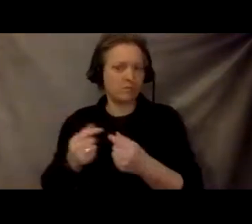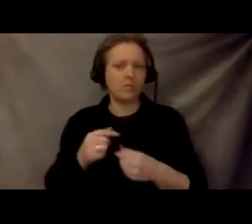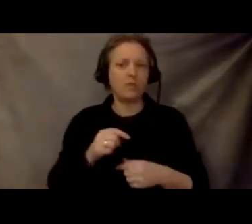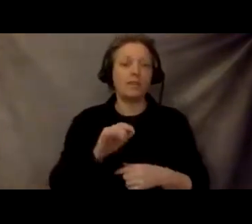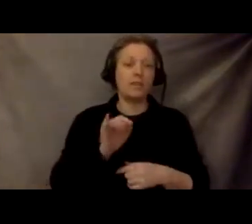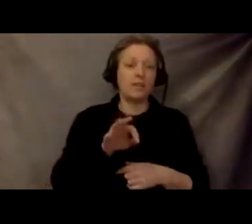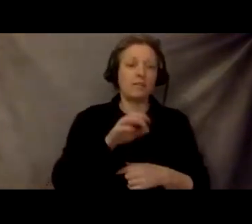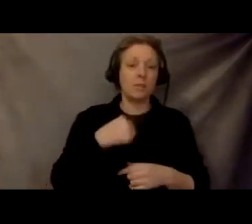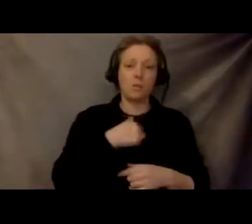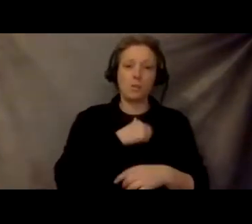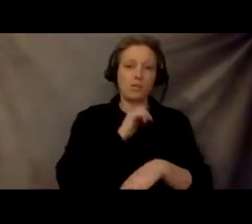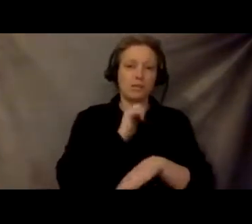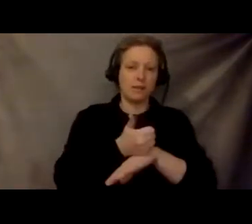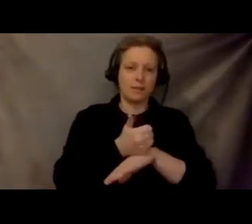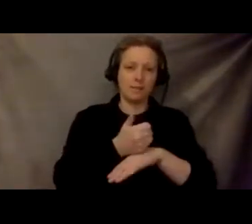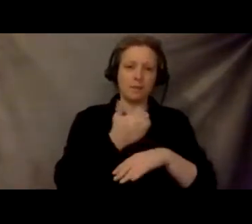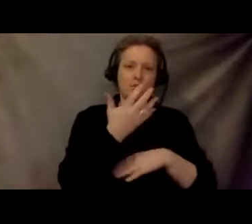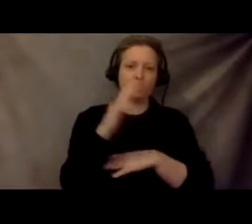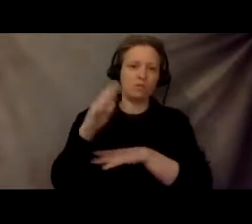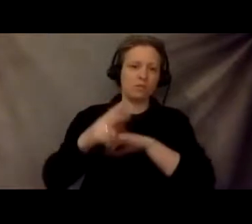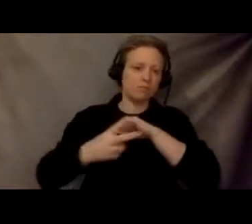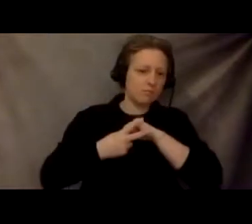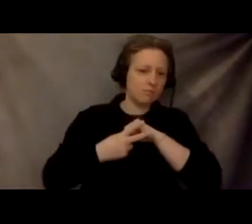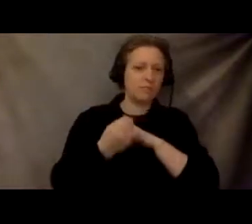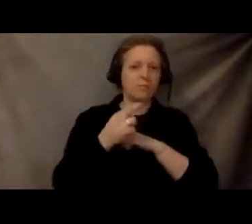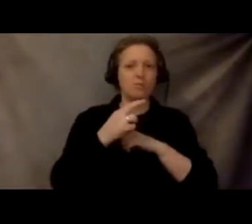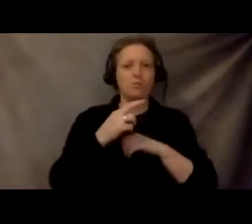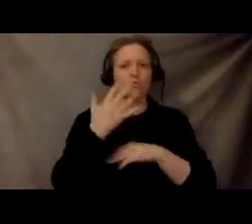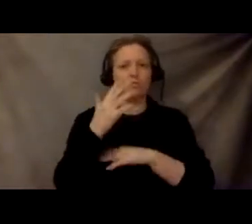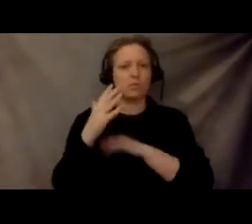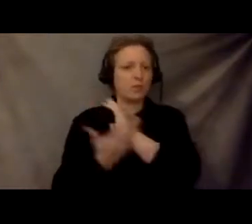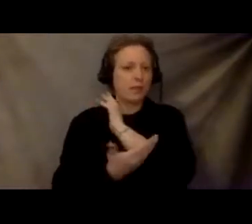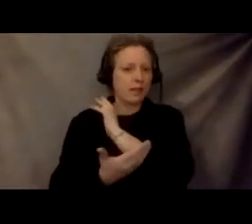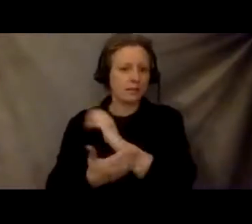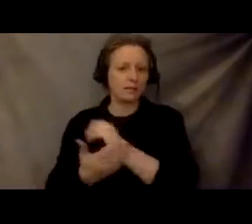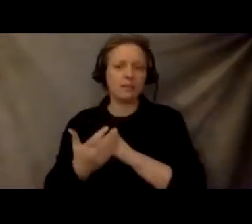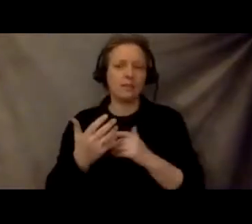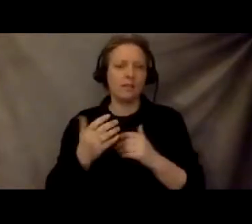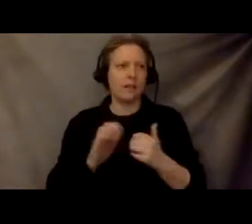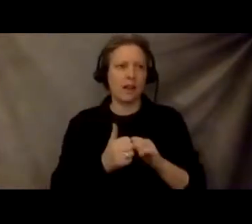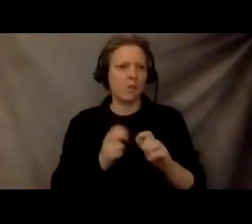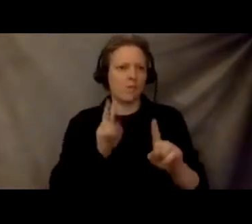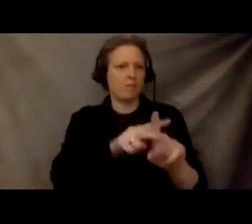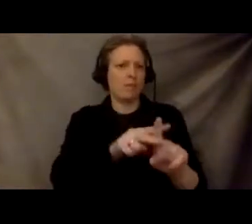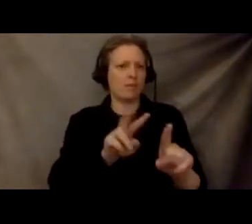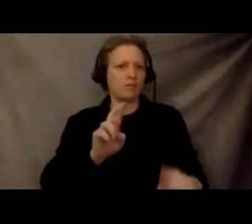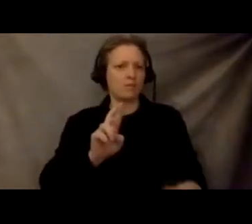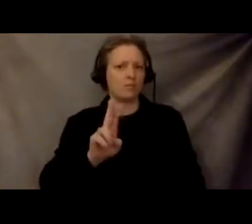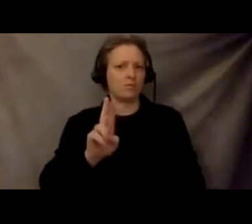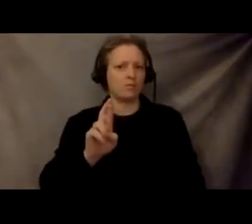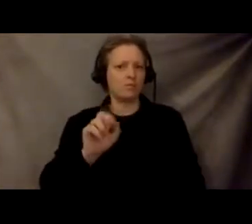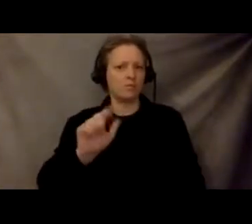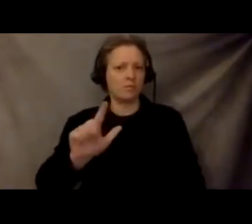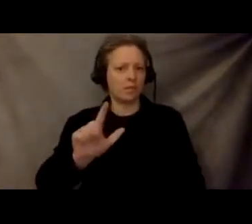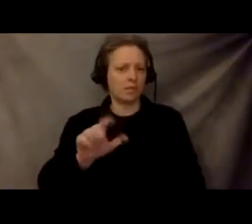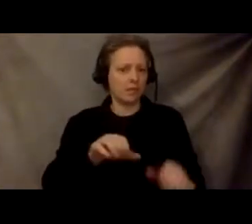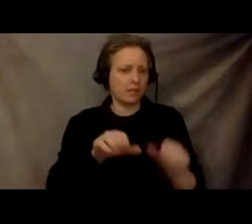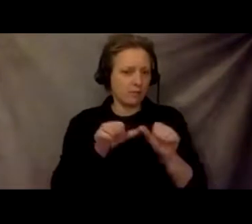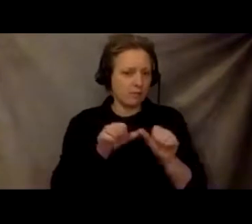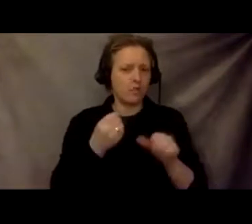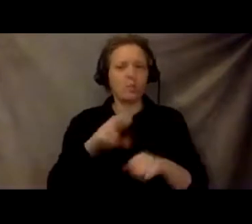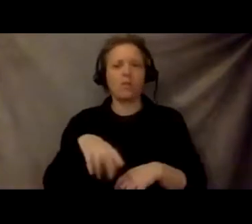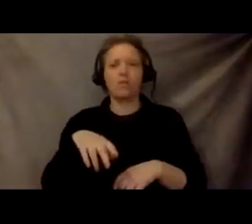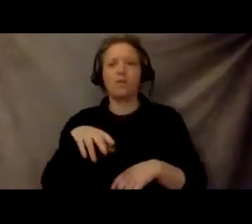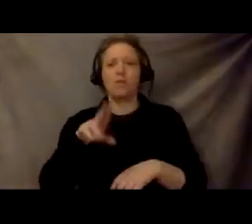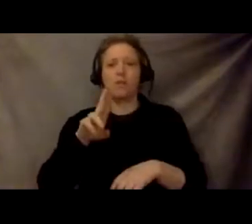ordinances, how do they apply to the rural areas? How do they apply to the urban unincorporated? They can't apply in the